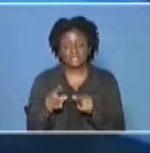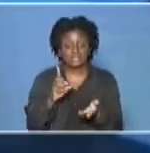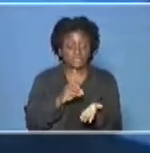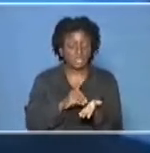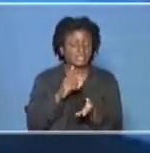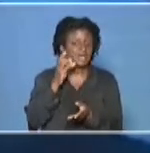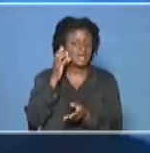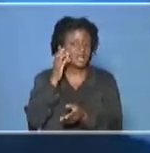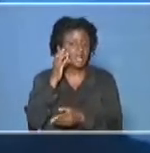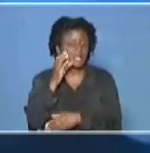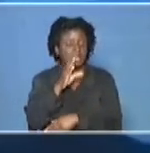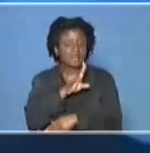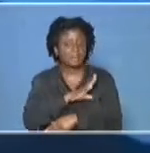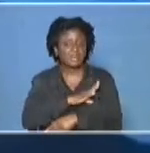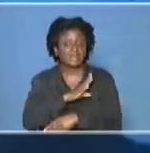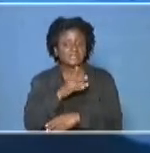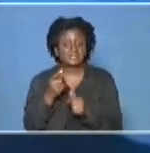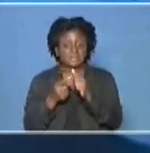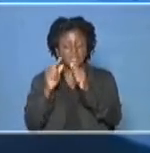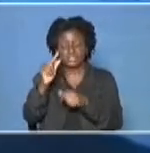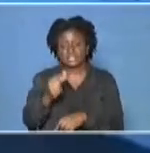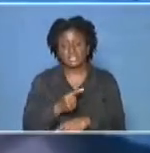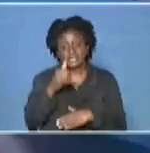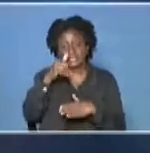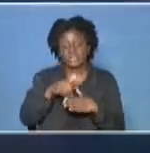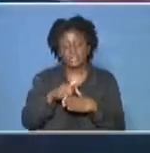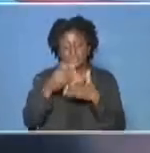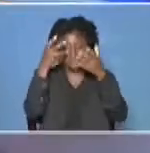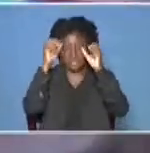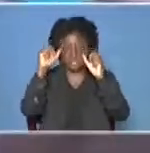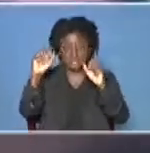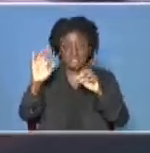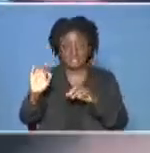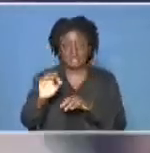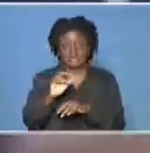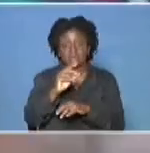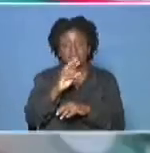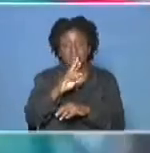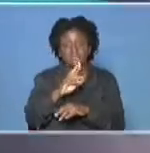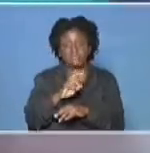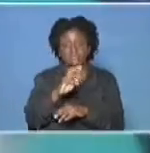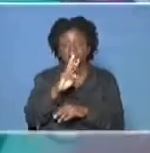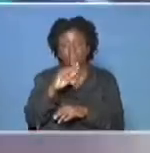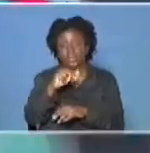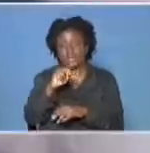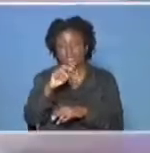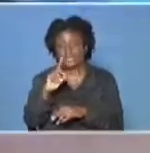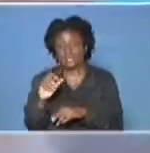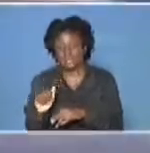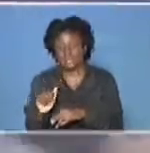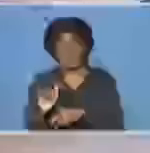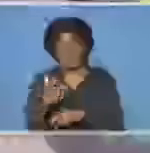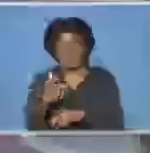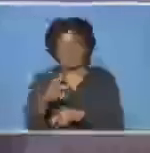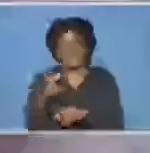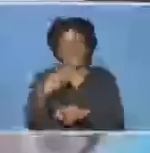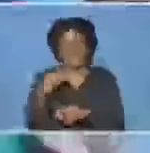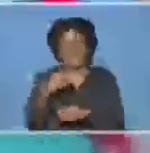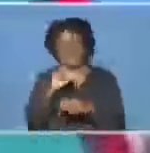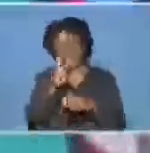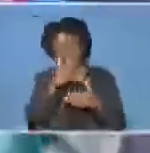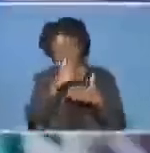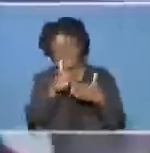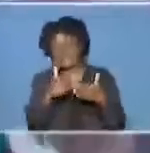Barnett. Special guests include President of the Republic of Rwanda, Paul Kagame, UN Secretary General, His Excellency Antonio